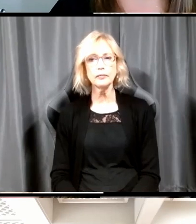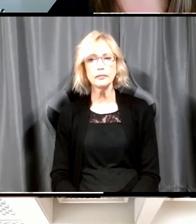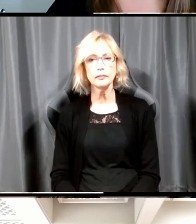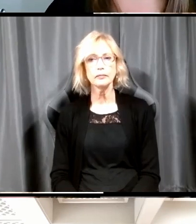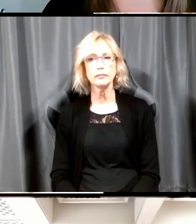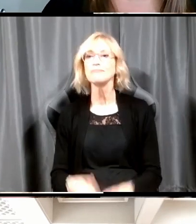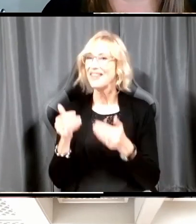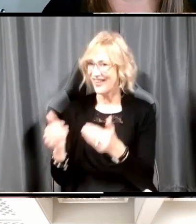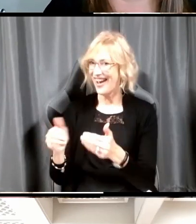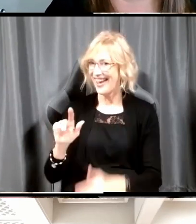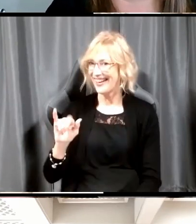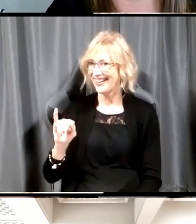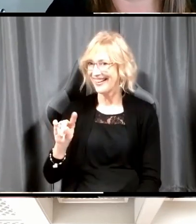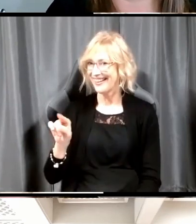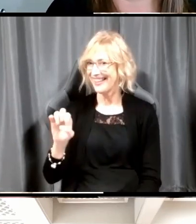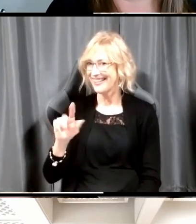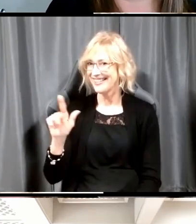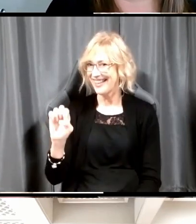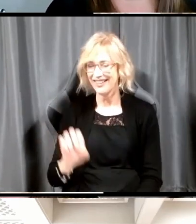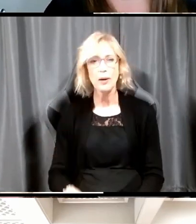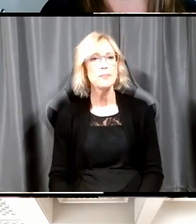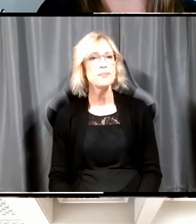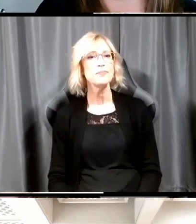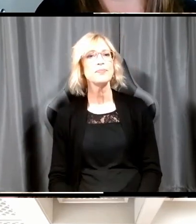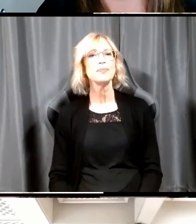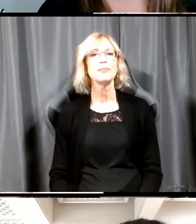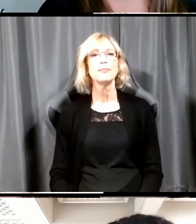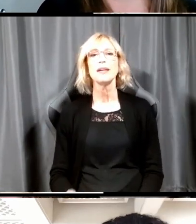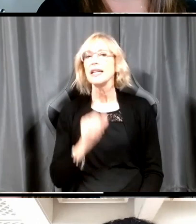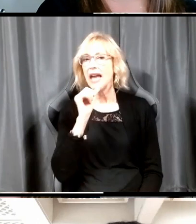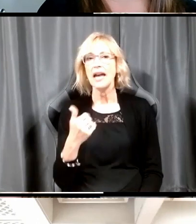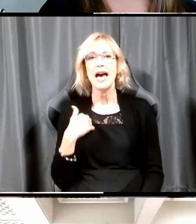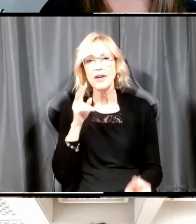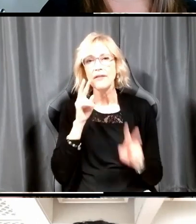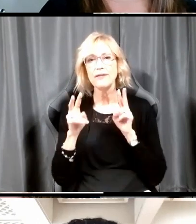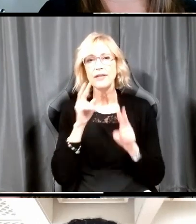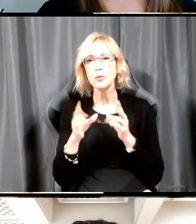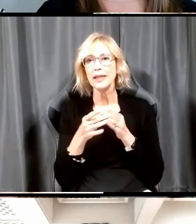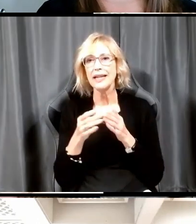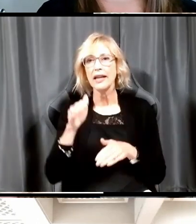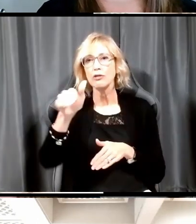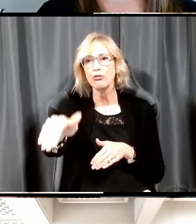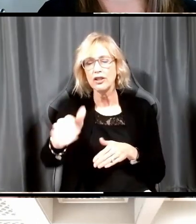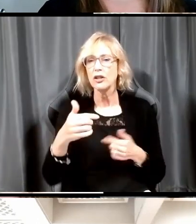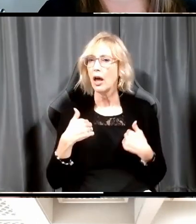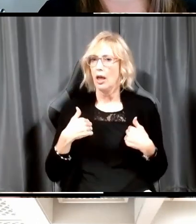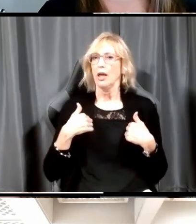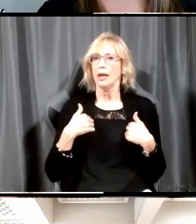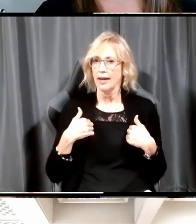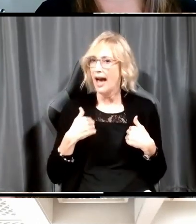Go ahead, Lizelle. Absence of visually guided reach. This was something for me personally, I didn't